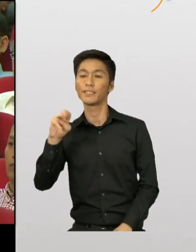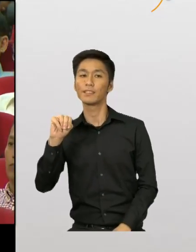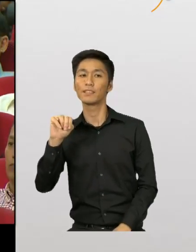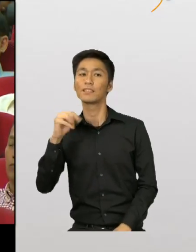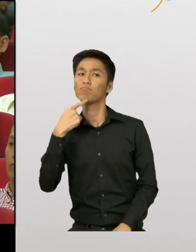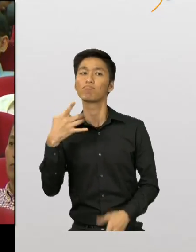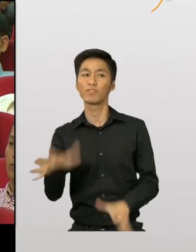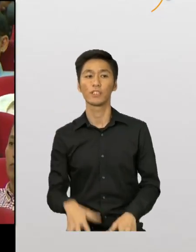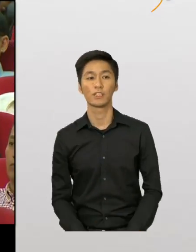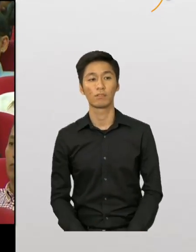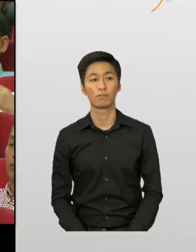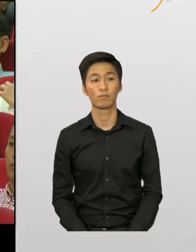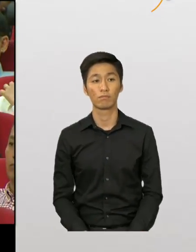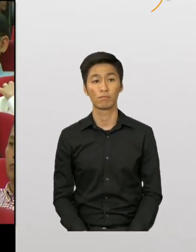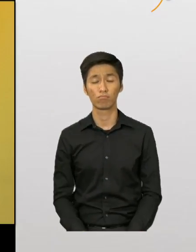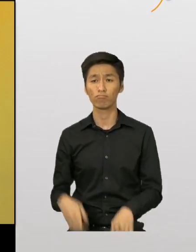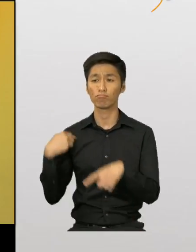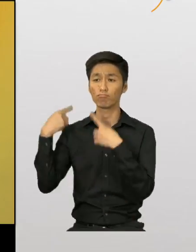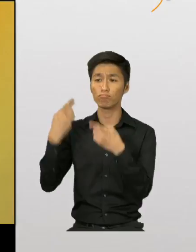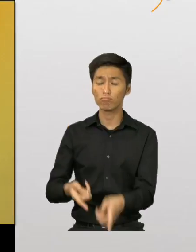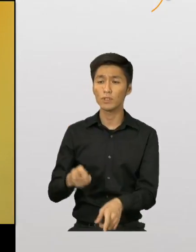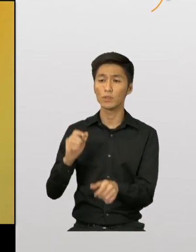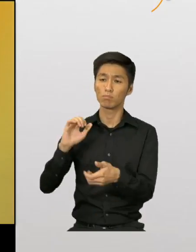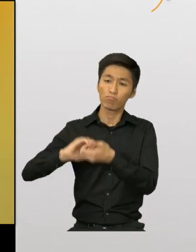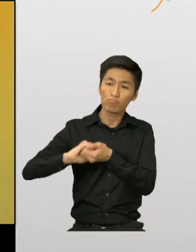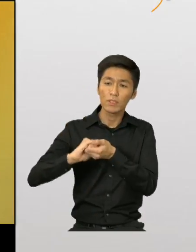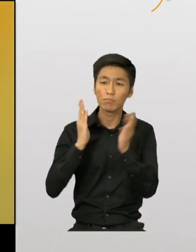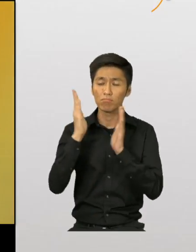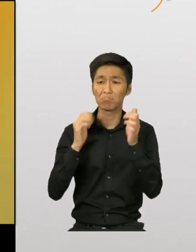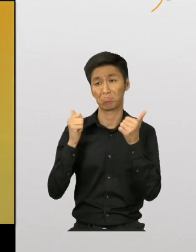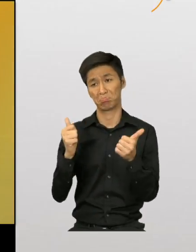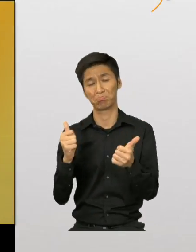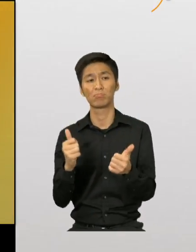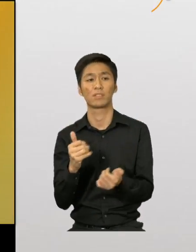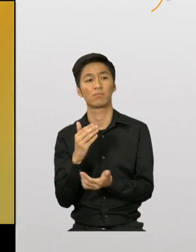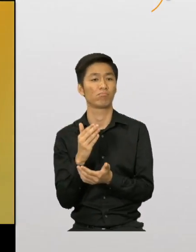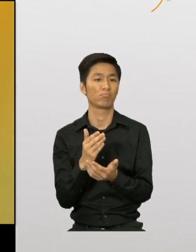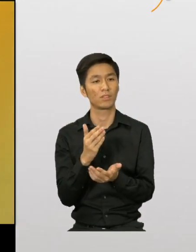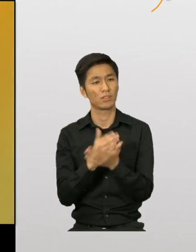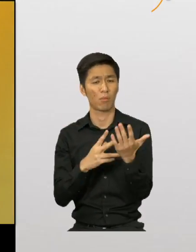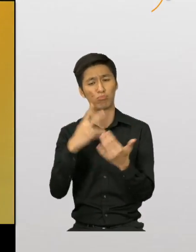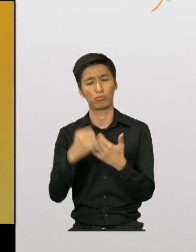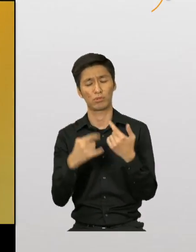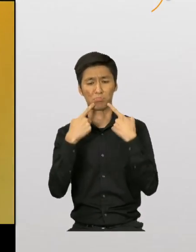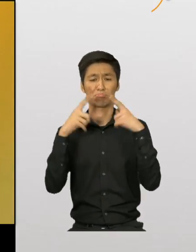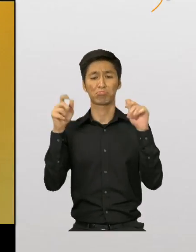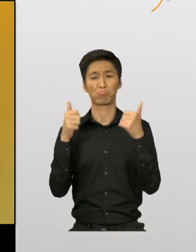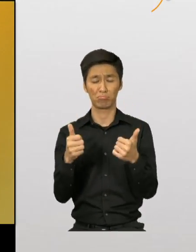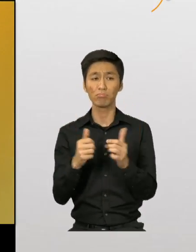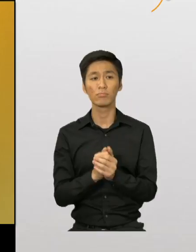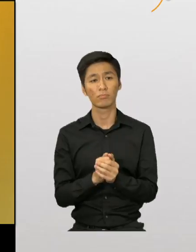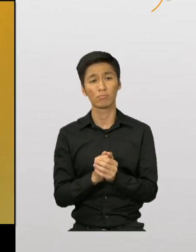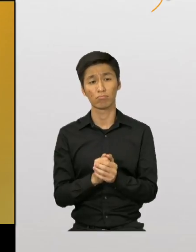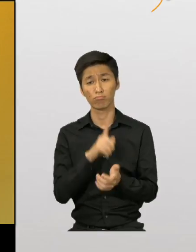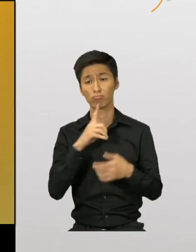We have worked well with Malaysia over the years. We've done substantial projects with successive governments and brought tangible